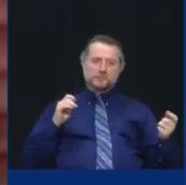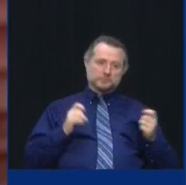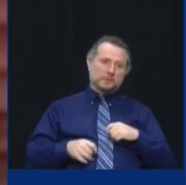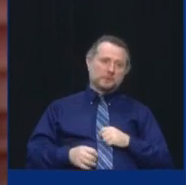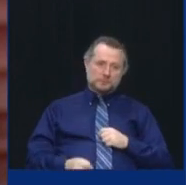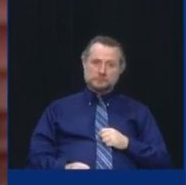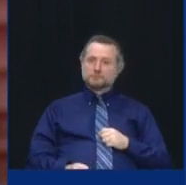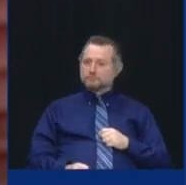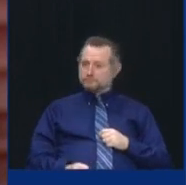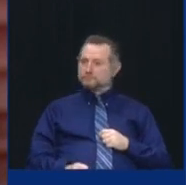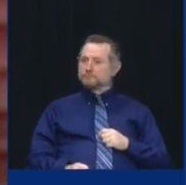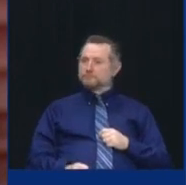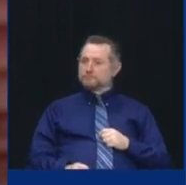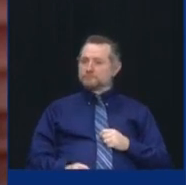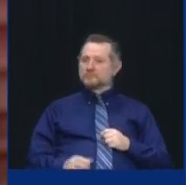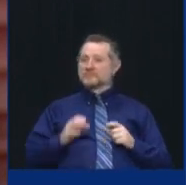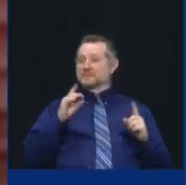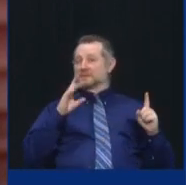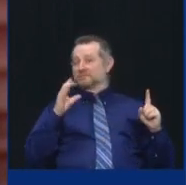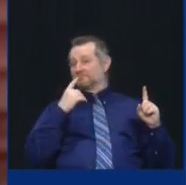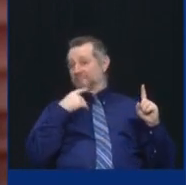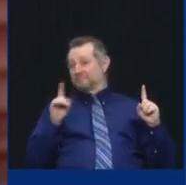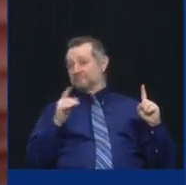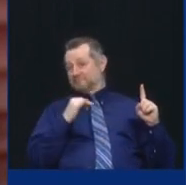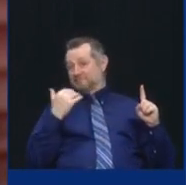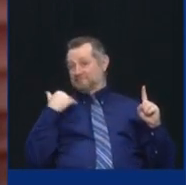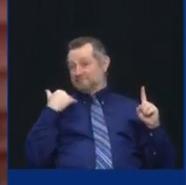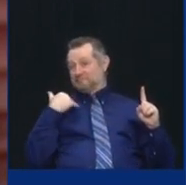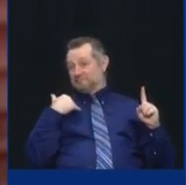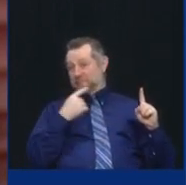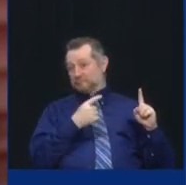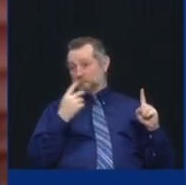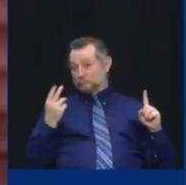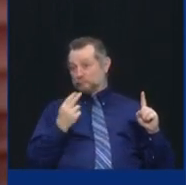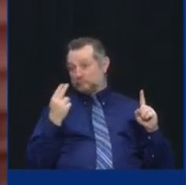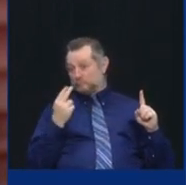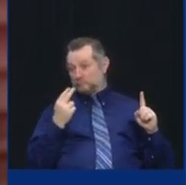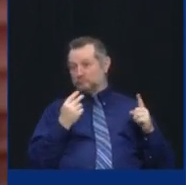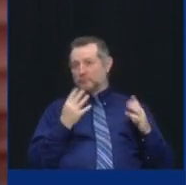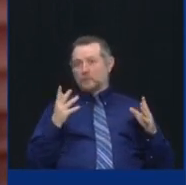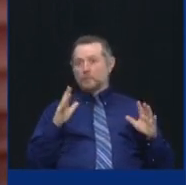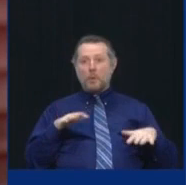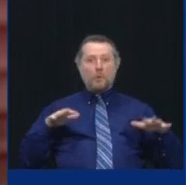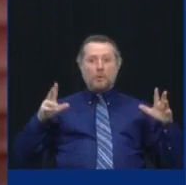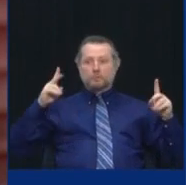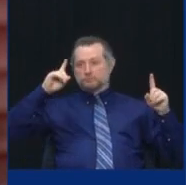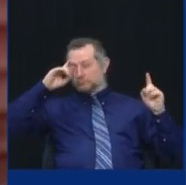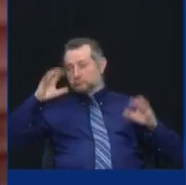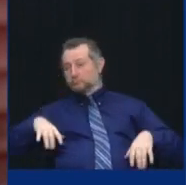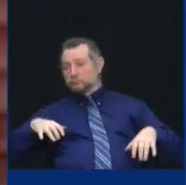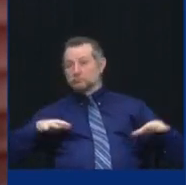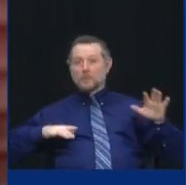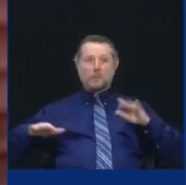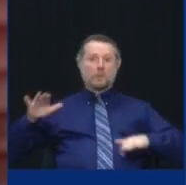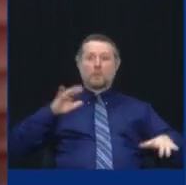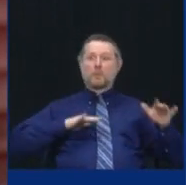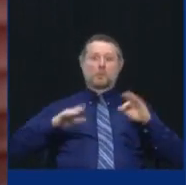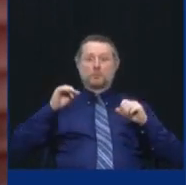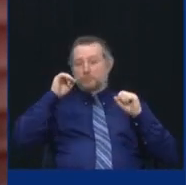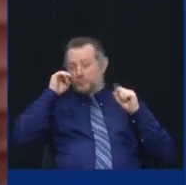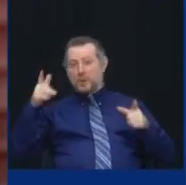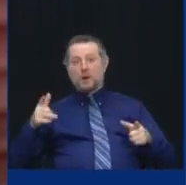It was radical when the CDC put it out, frankly, last week, and caught people by